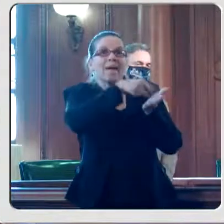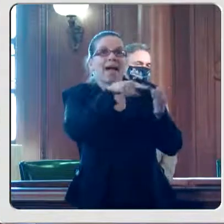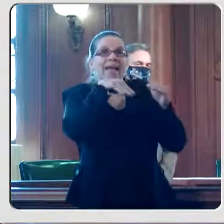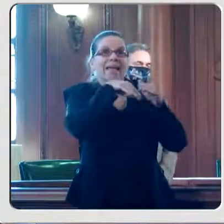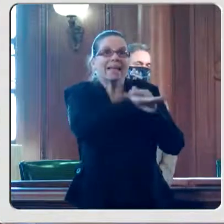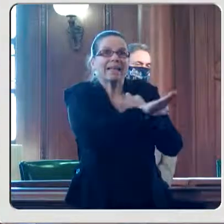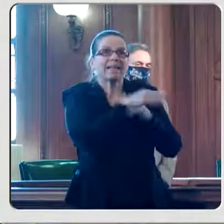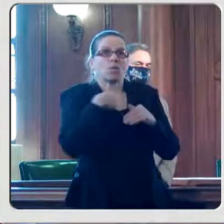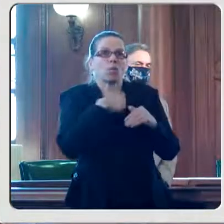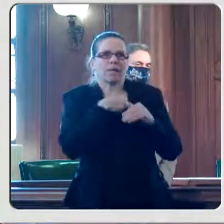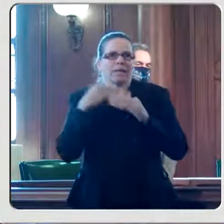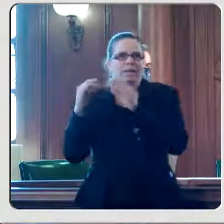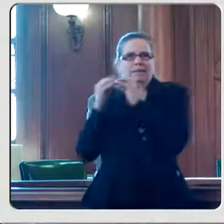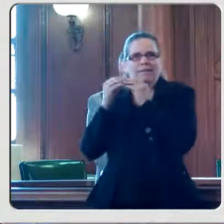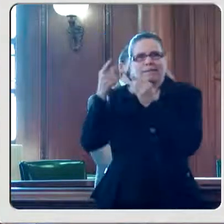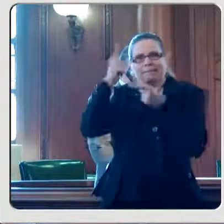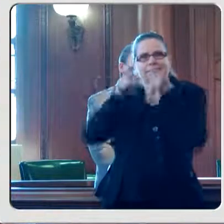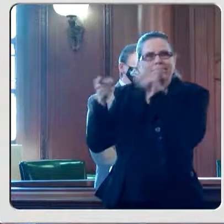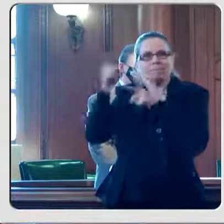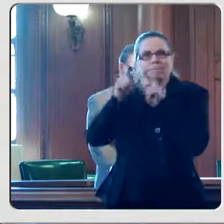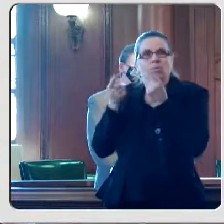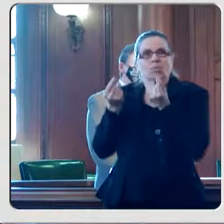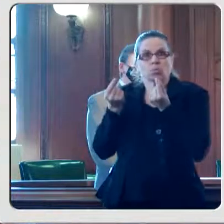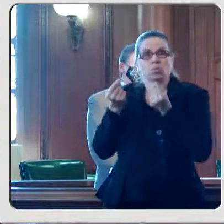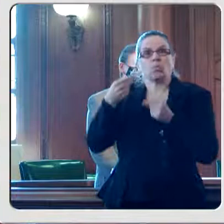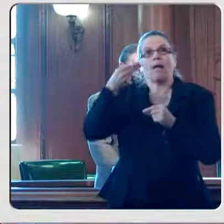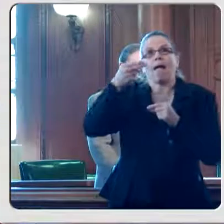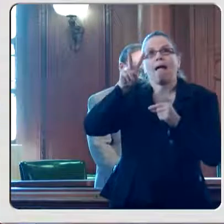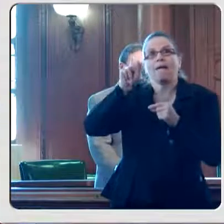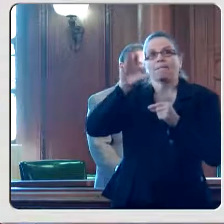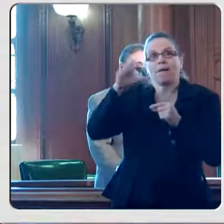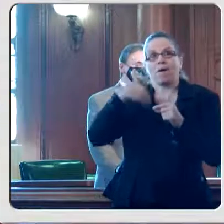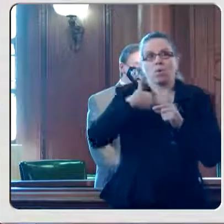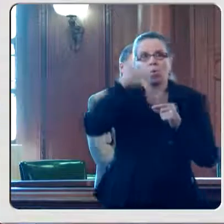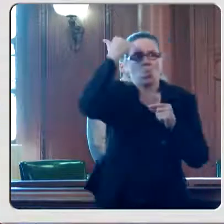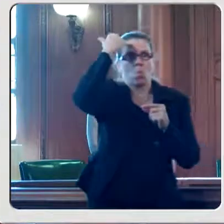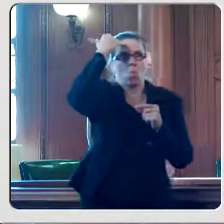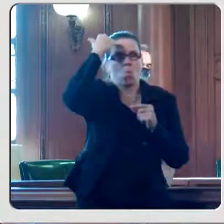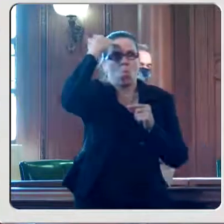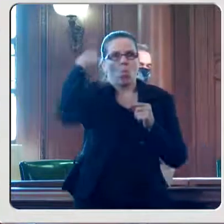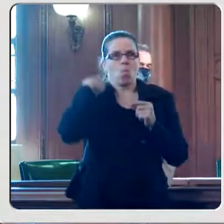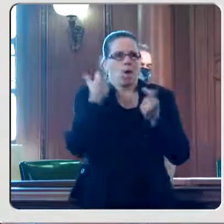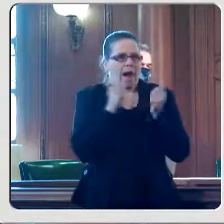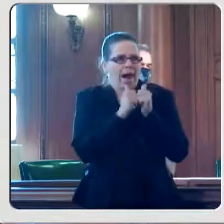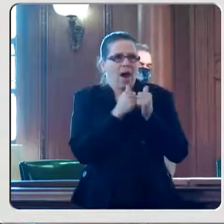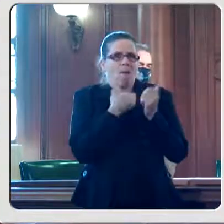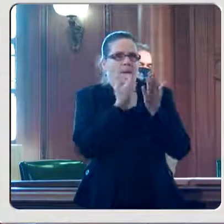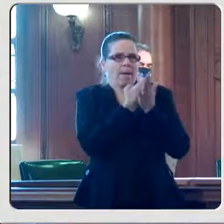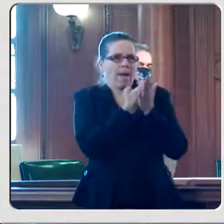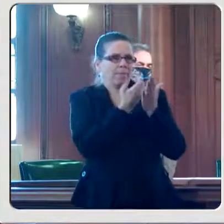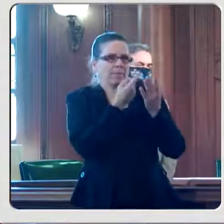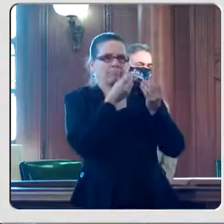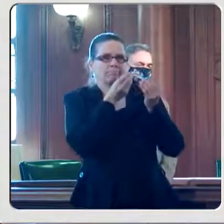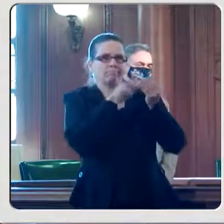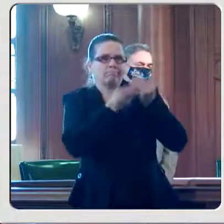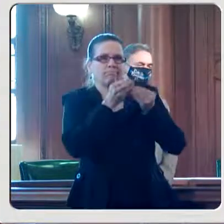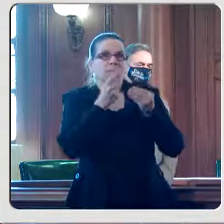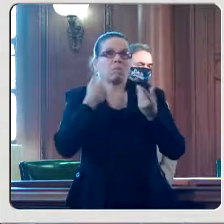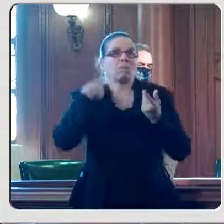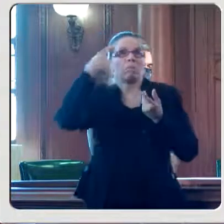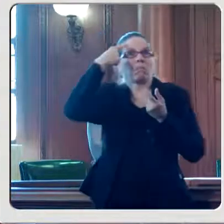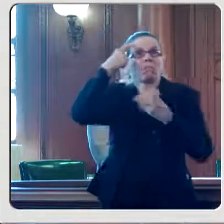TJ Plant and his team and found that probably the best way to do that was to retrofit 3 windows on the